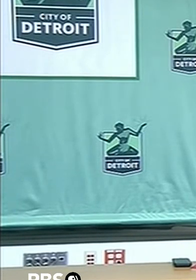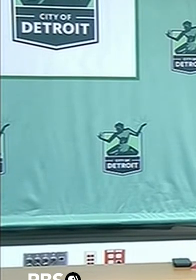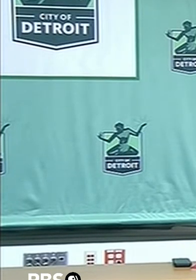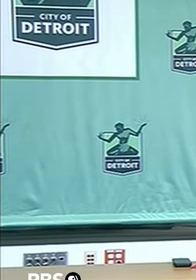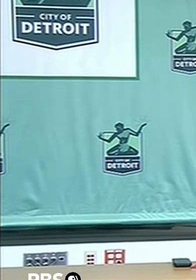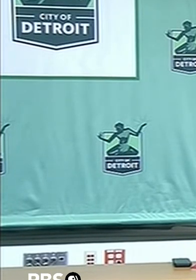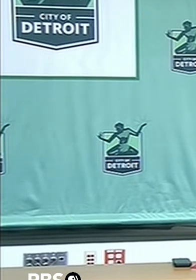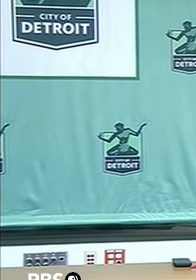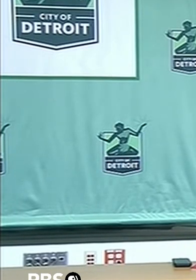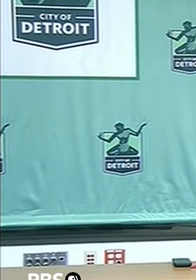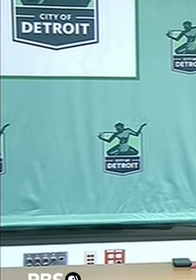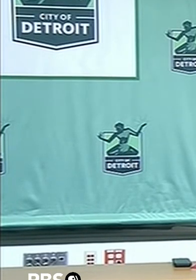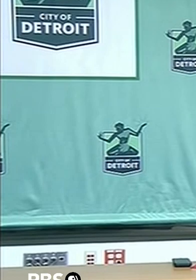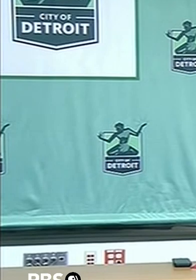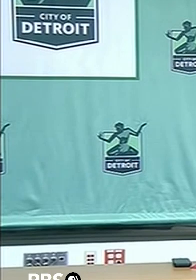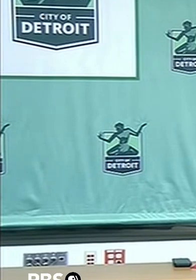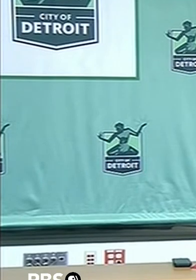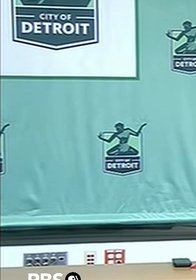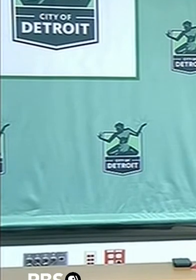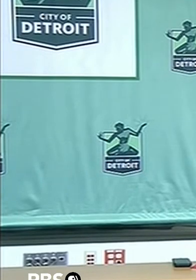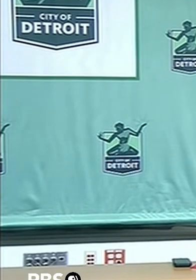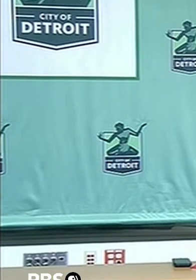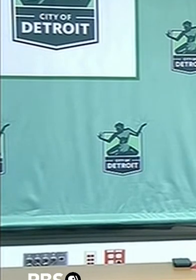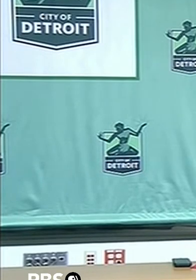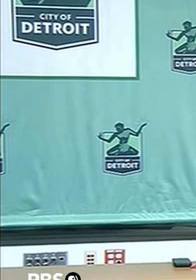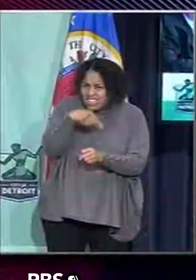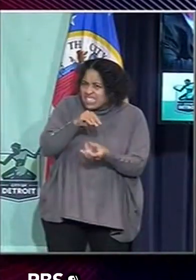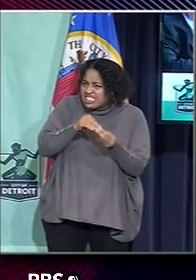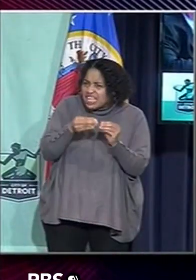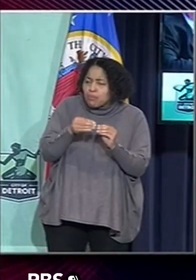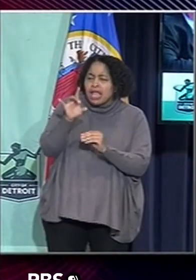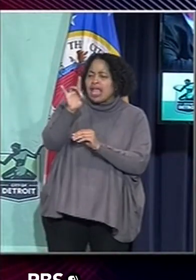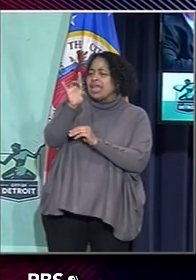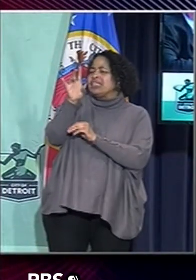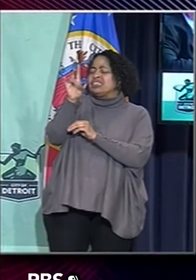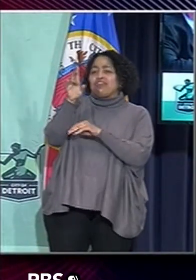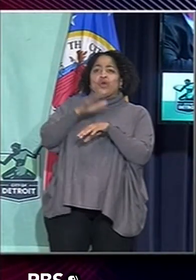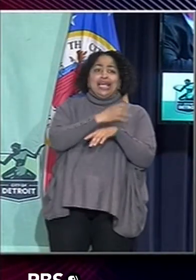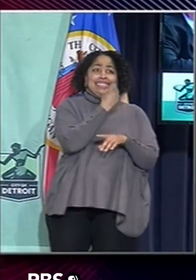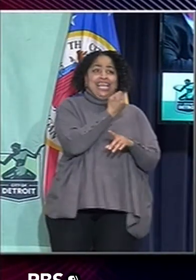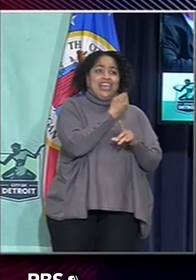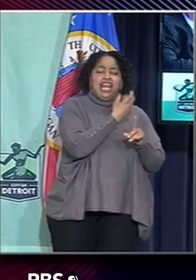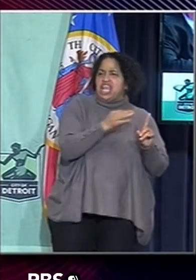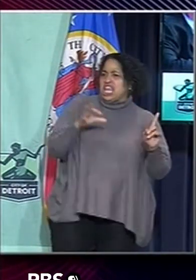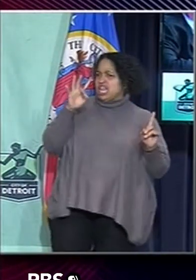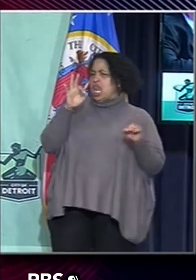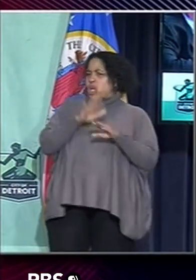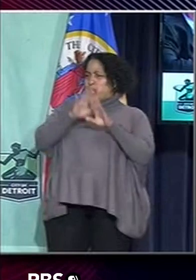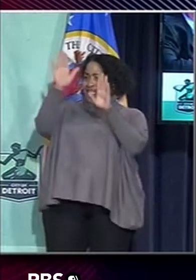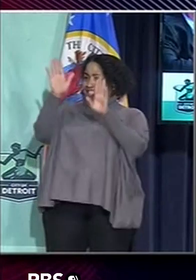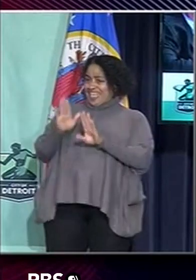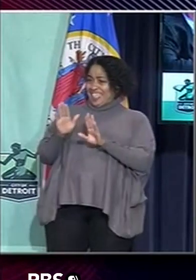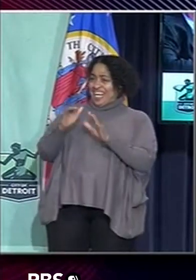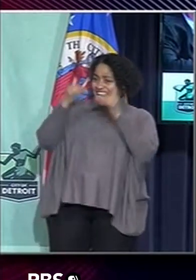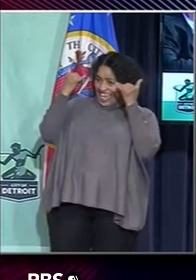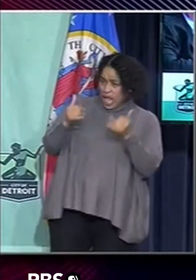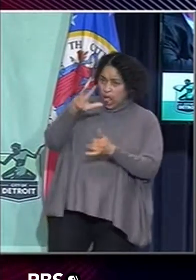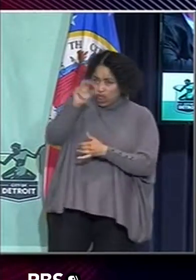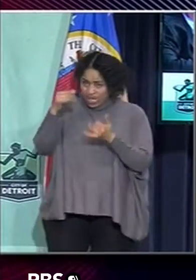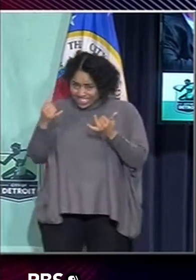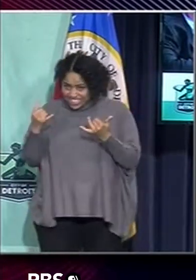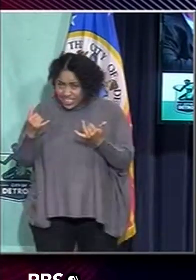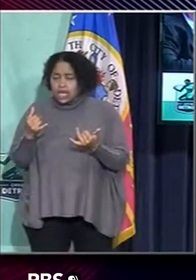I know when you look at the daily numbers, it's hard to make sense of them. We reported 87 on Saturday and 9 on Sunday, and 30